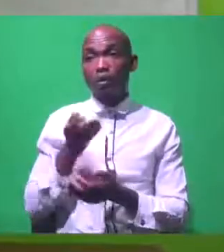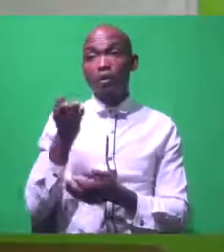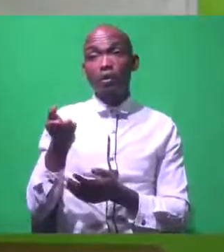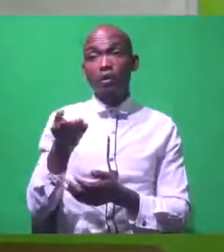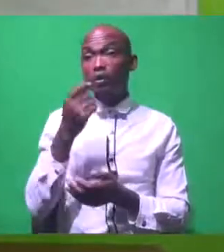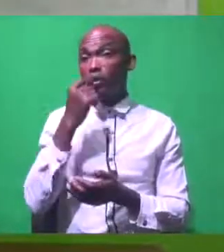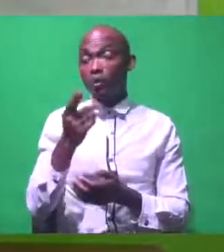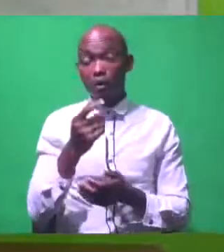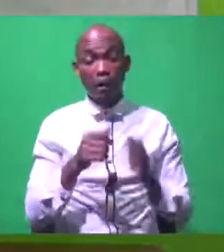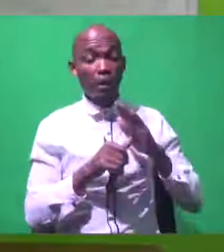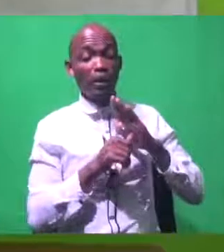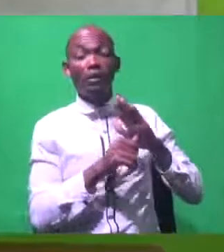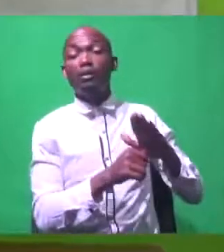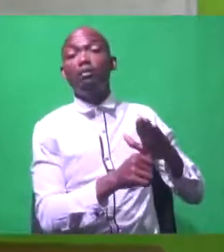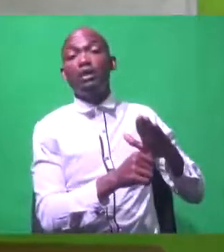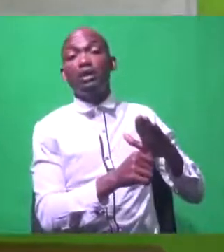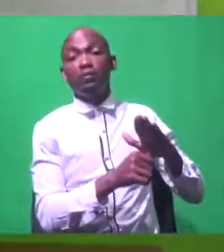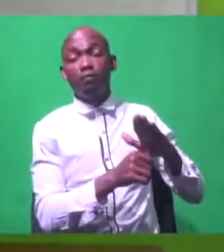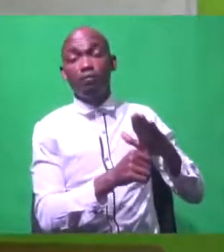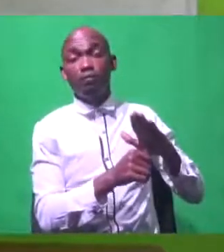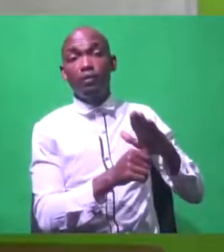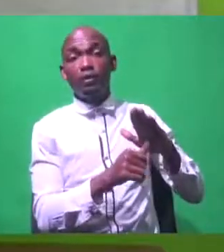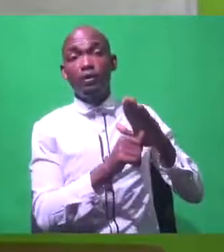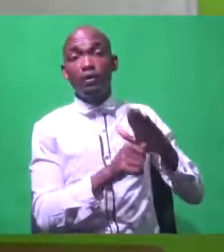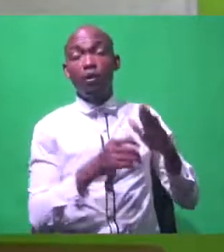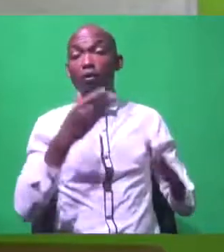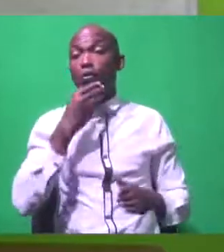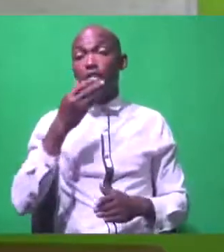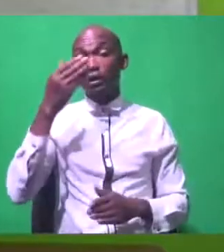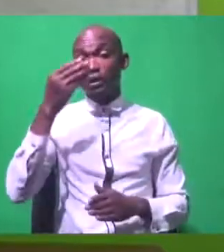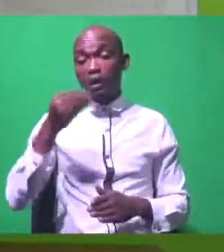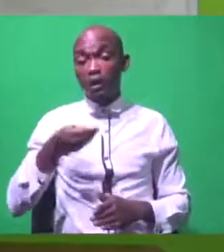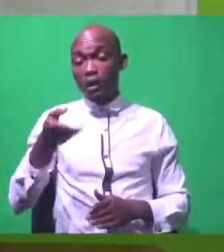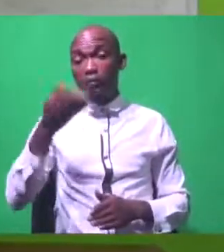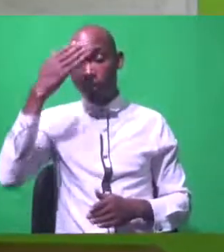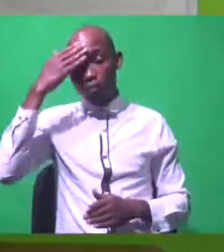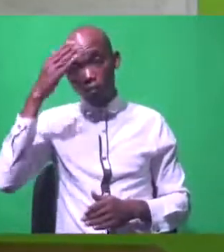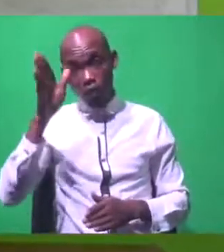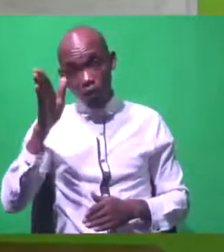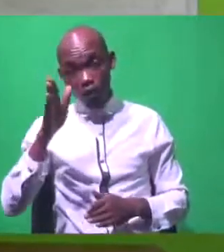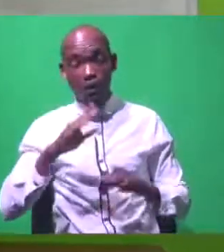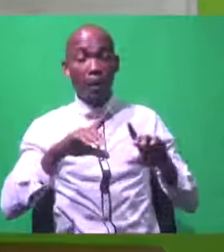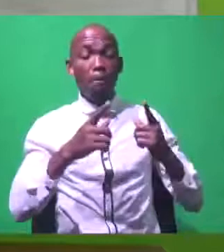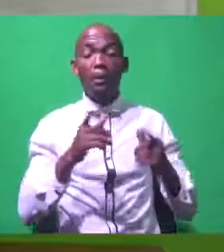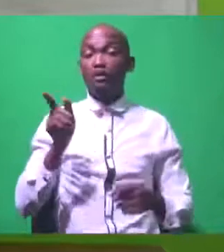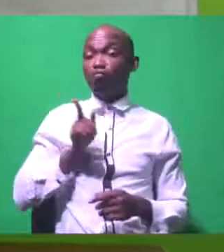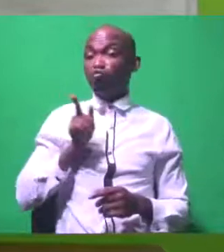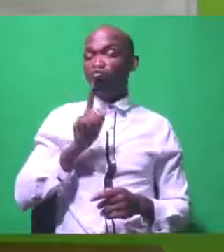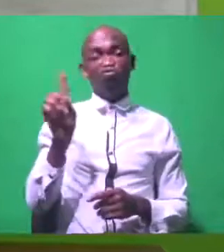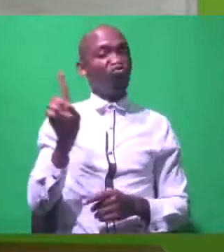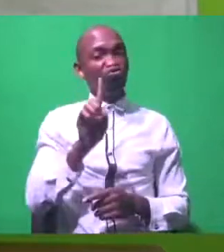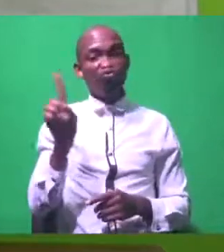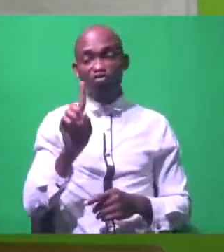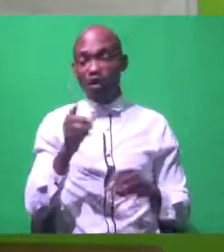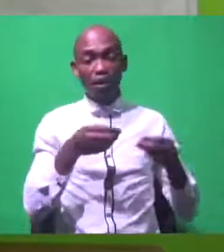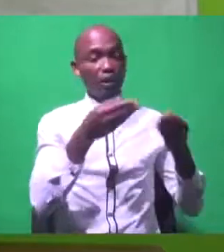discriminative. Boys were given priority, while girls were not given the first priority